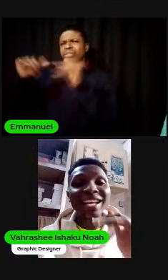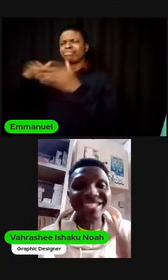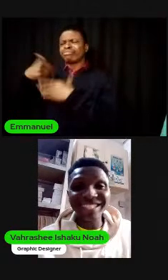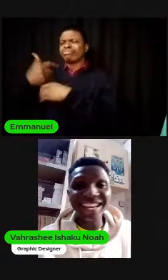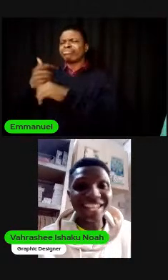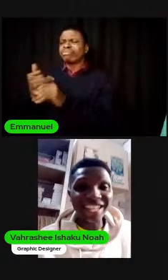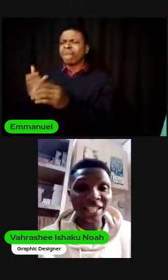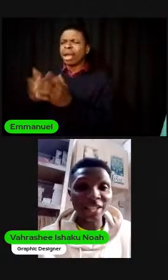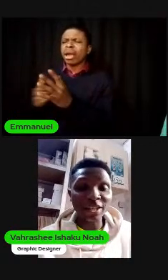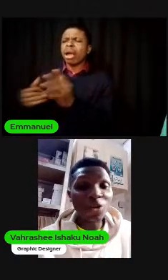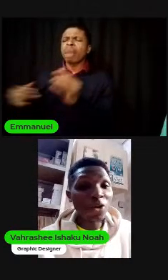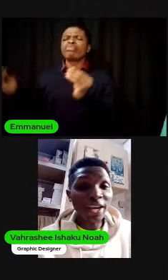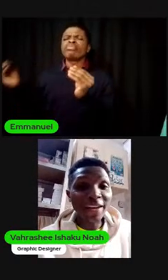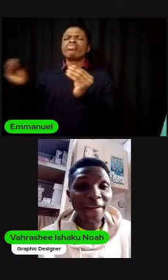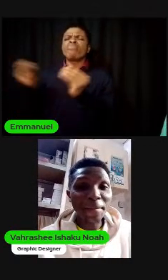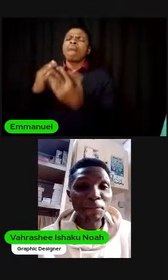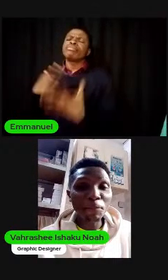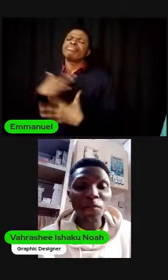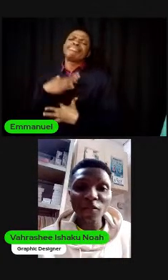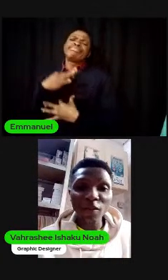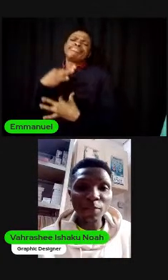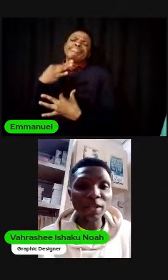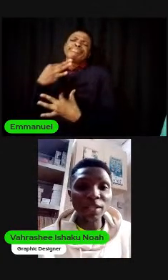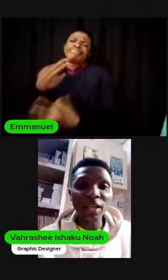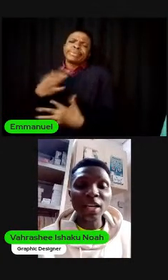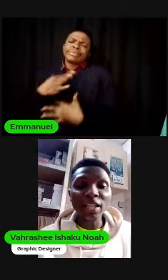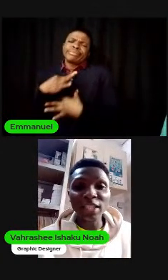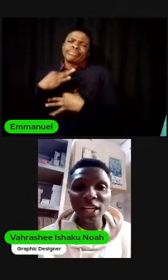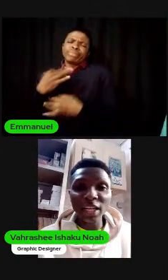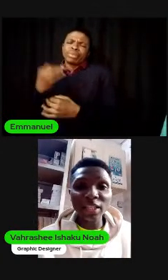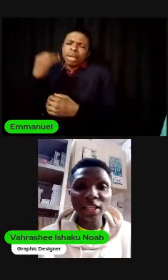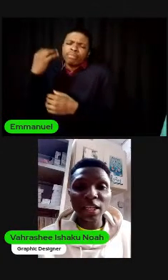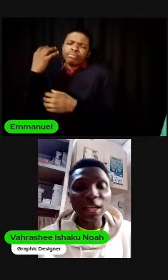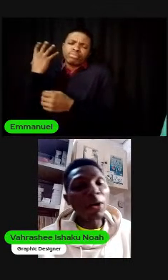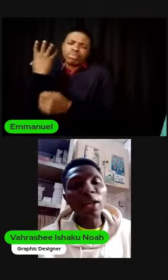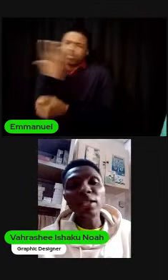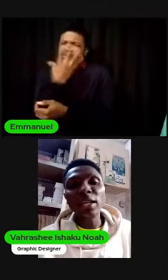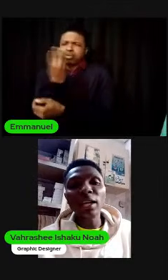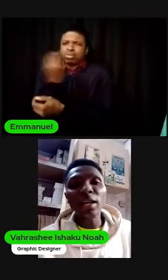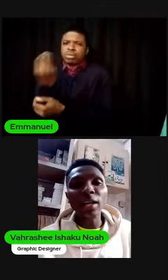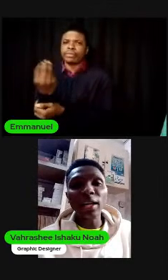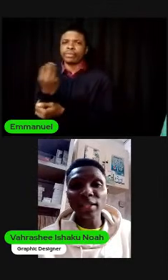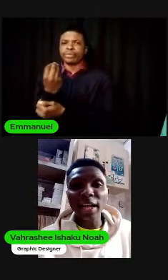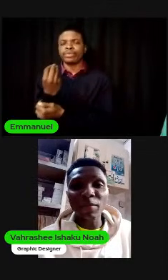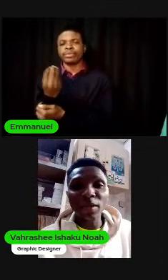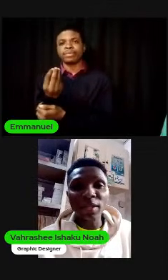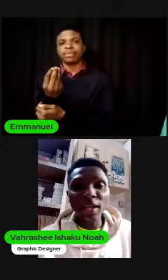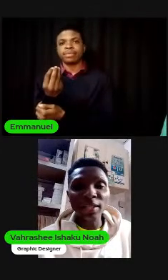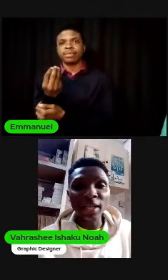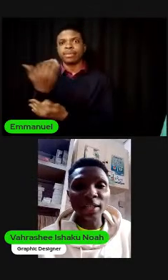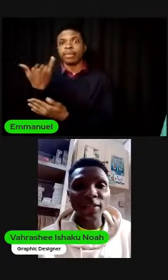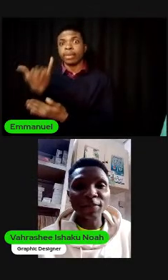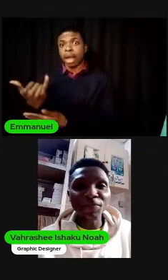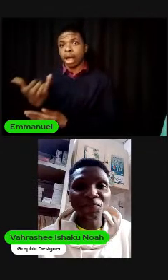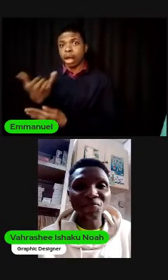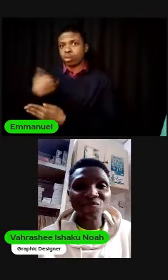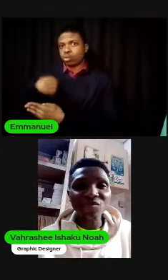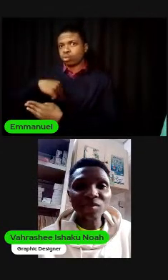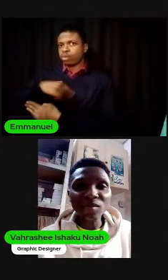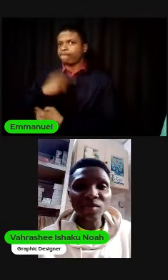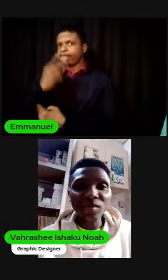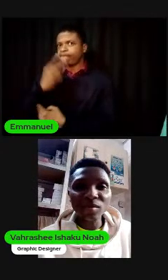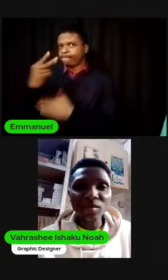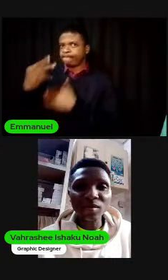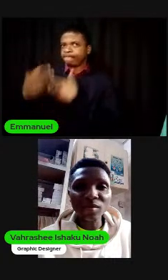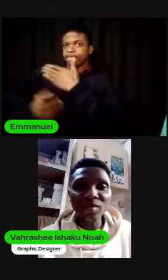person seeing it. Okay, for the person seeing it. Now let's slide please. Let's slide.